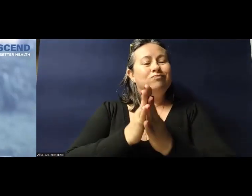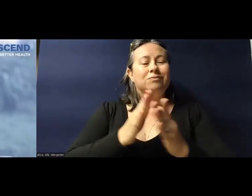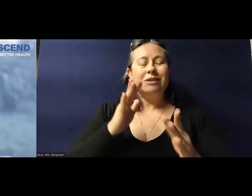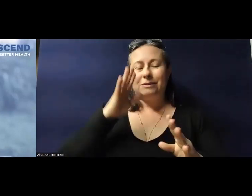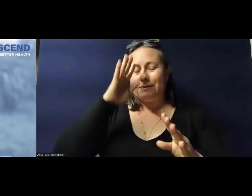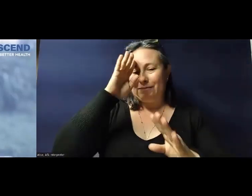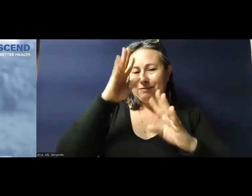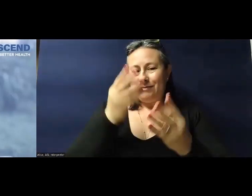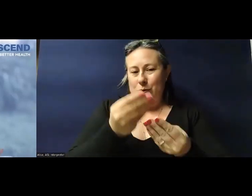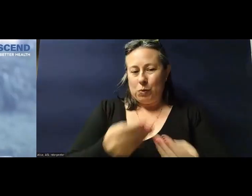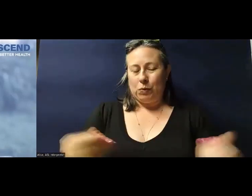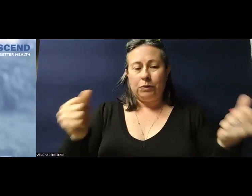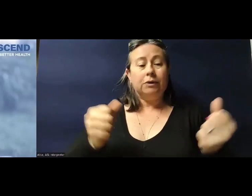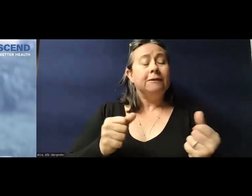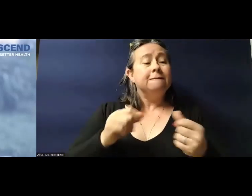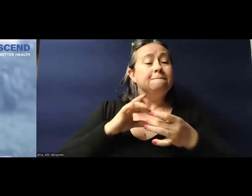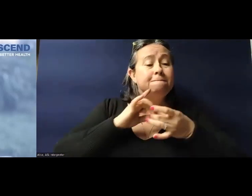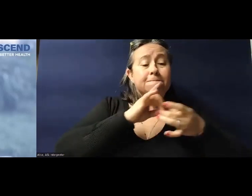for coordination,